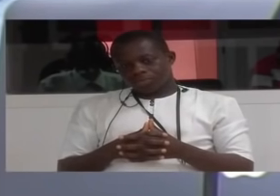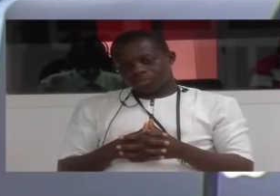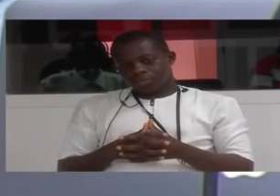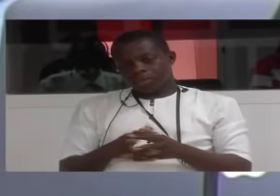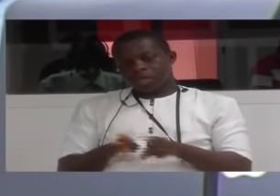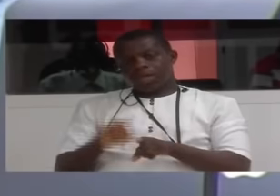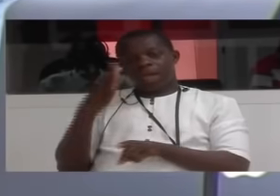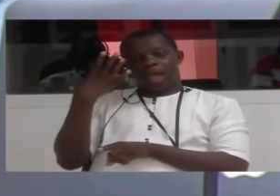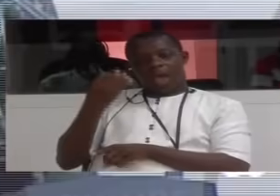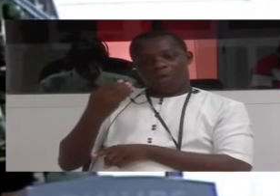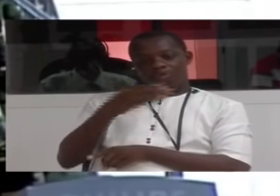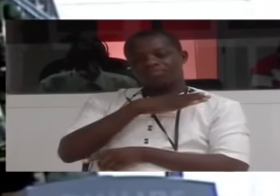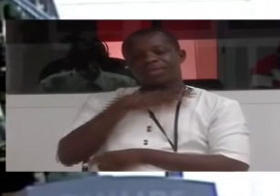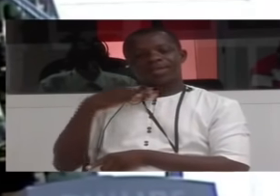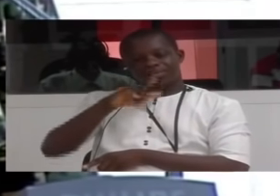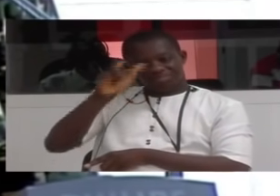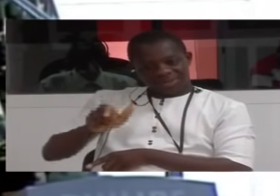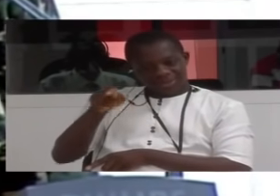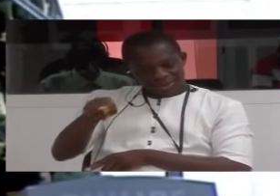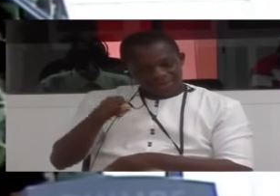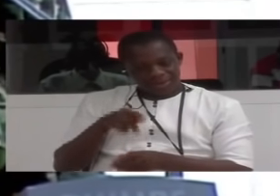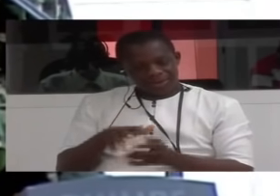How was he killed? Den naka ngeen ko reyé